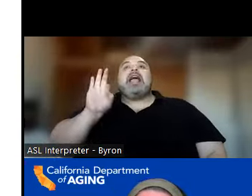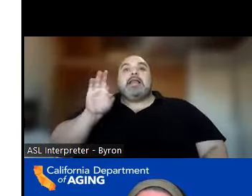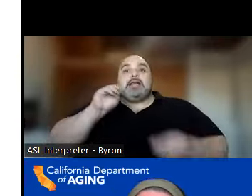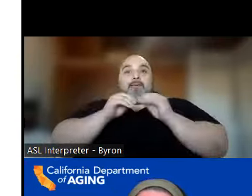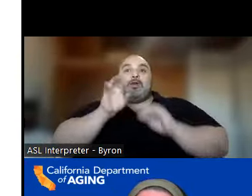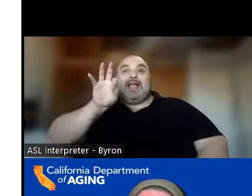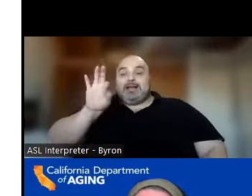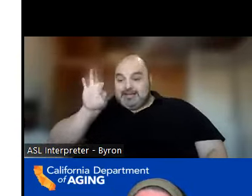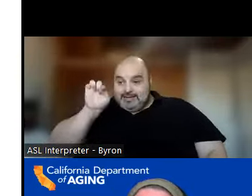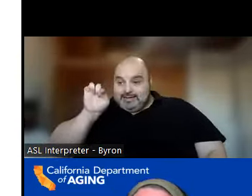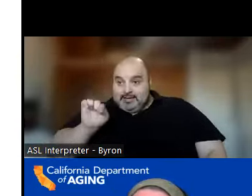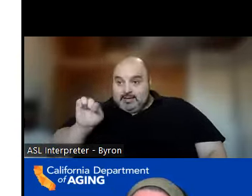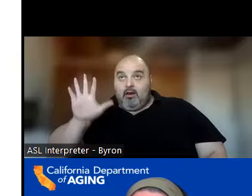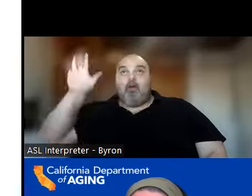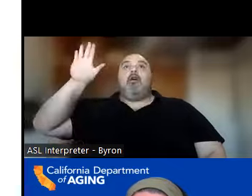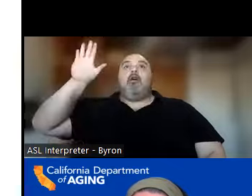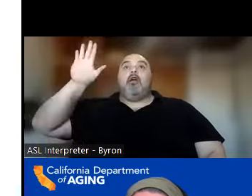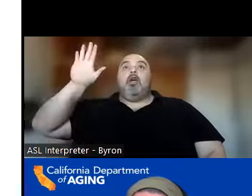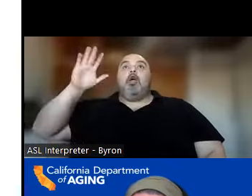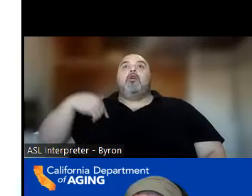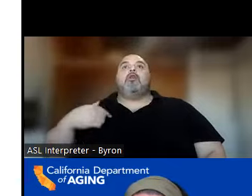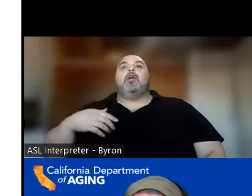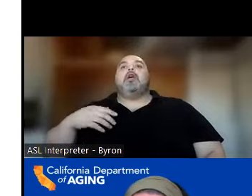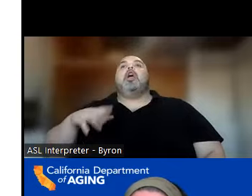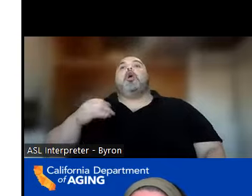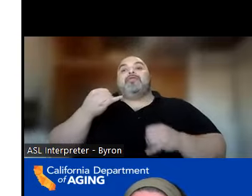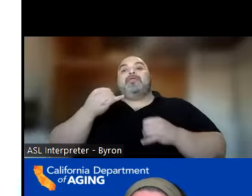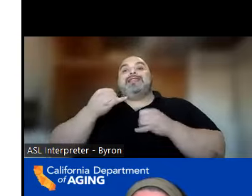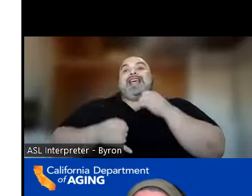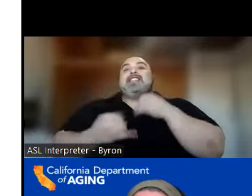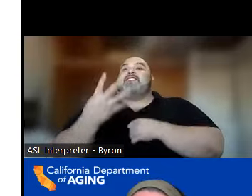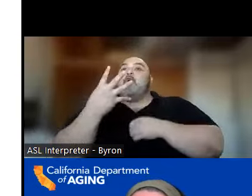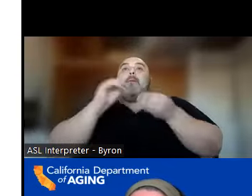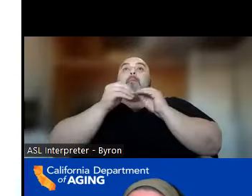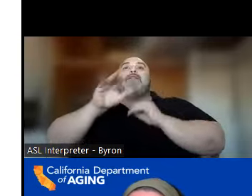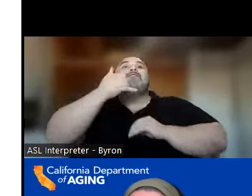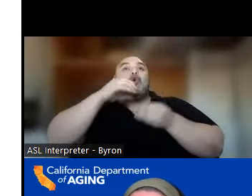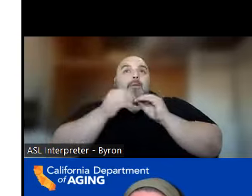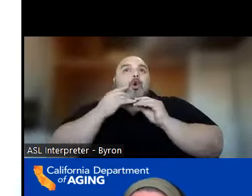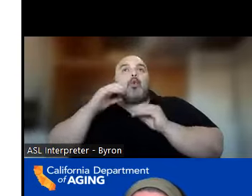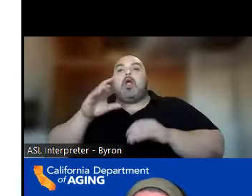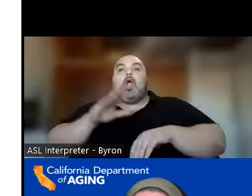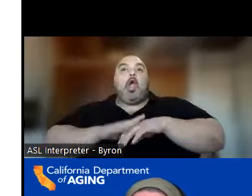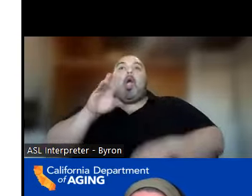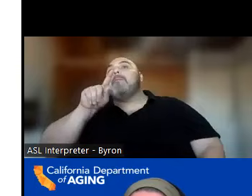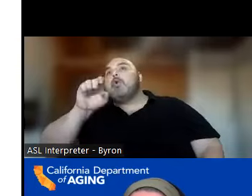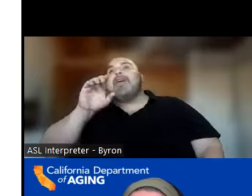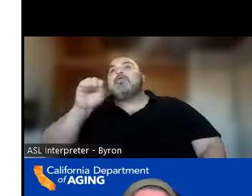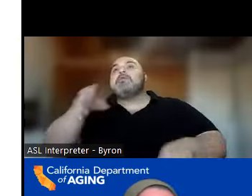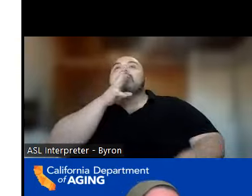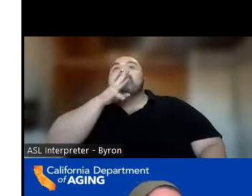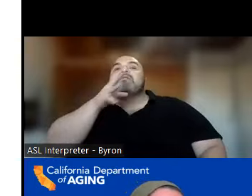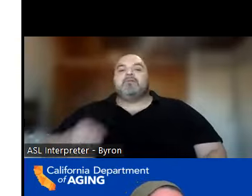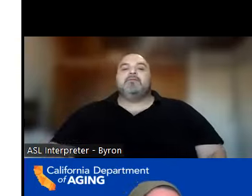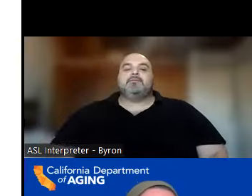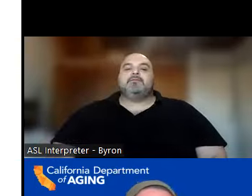hand, and then we can call out the last 4 digits of your phone number and unmute your line so that you can speak.